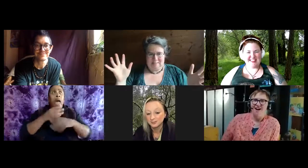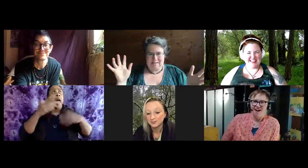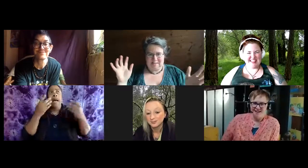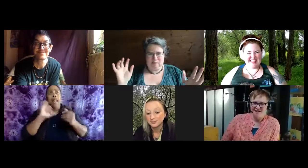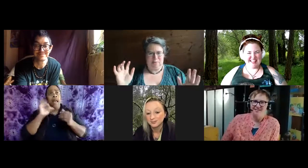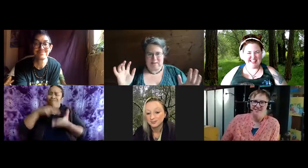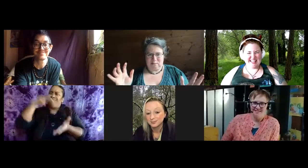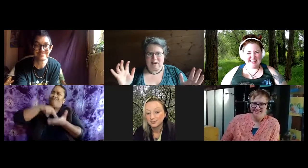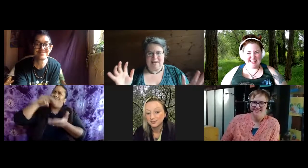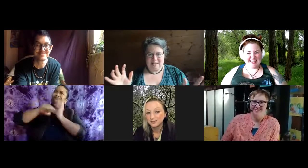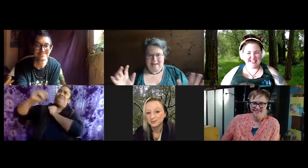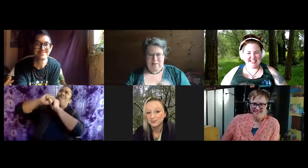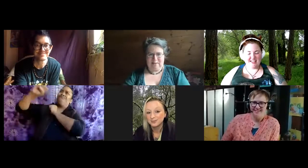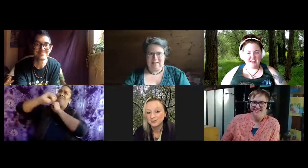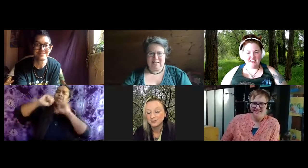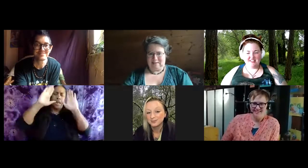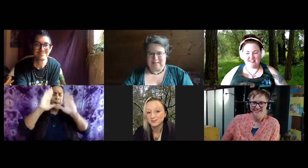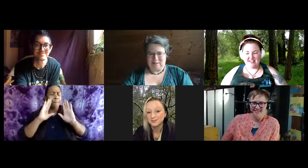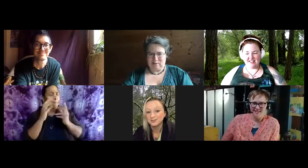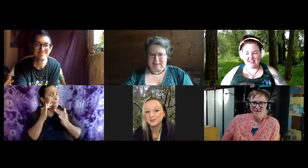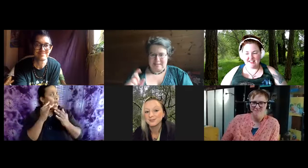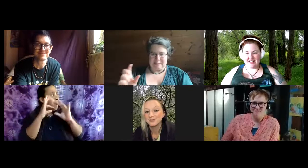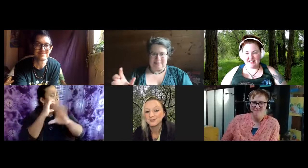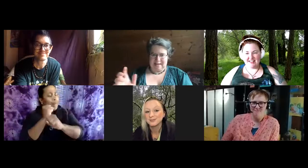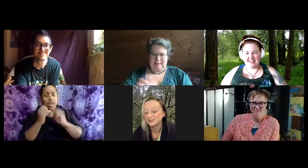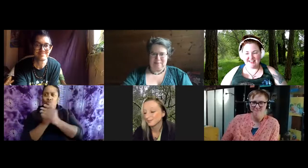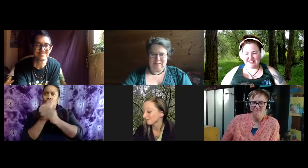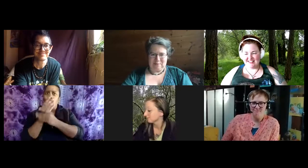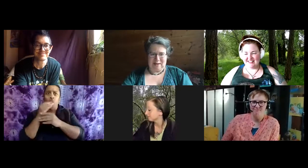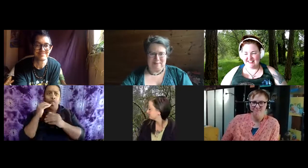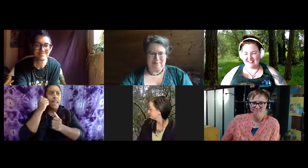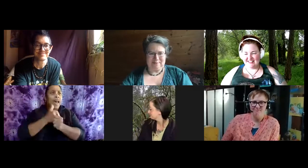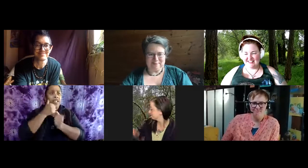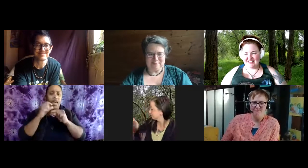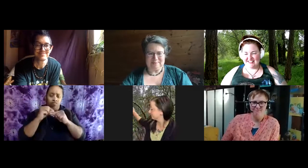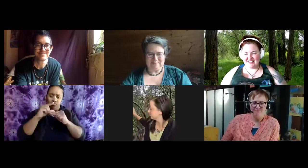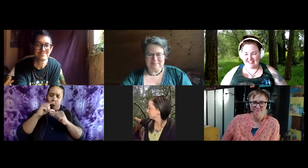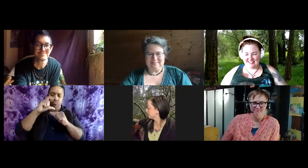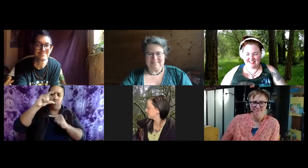stretching, amazing growth, like right now. I mean, like they're growing inches a day. It's wild.